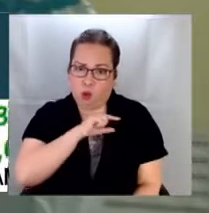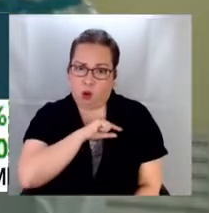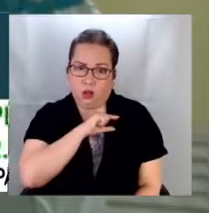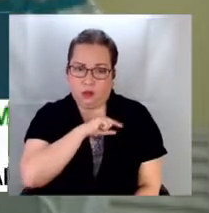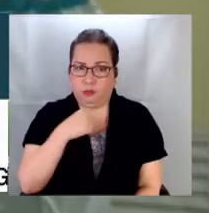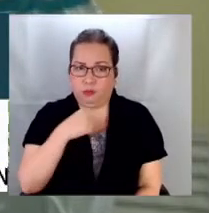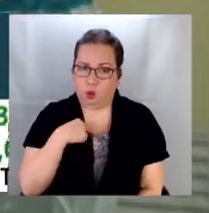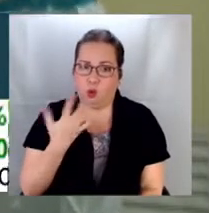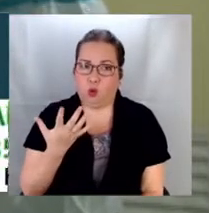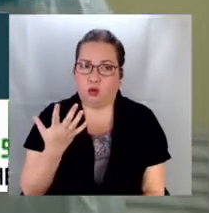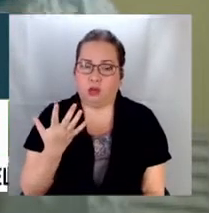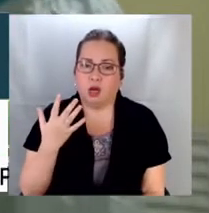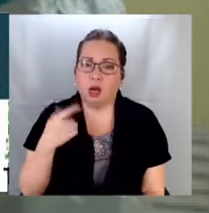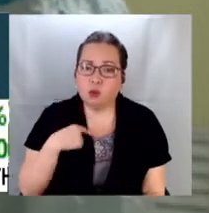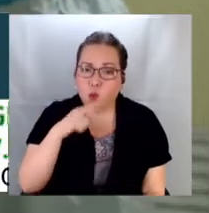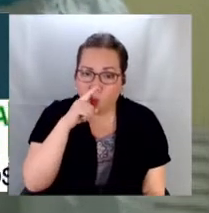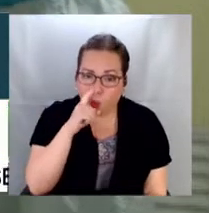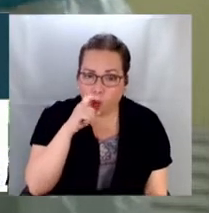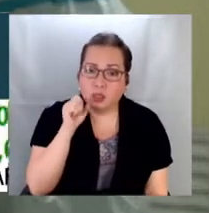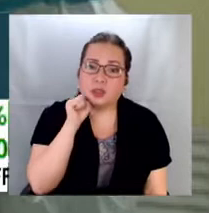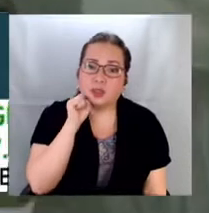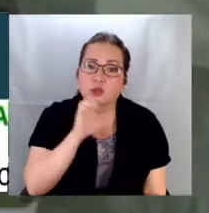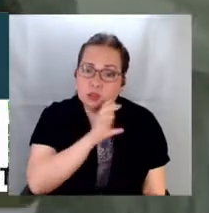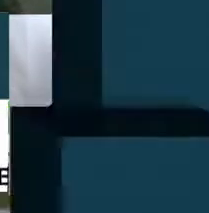who did not show up for their inoculation.